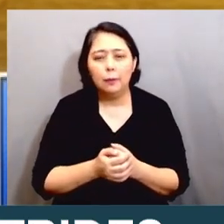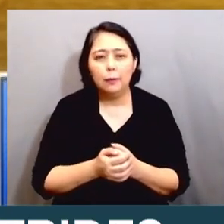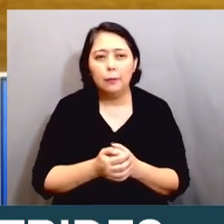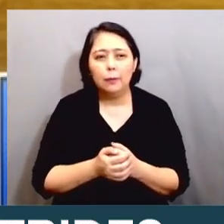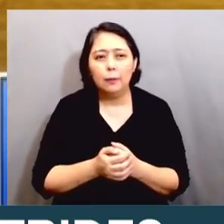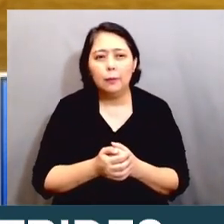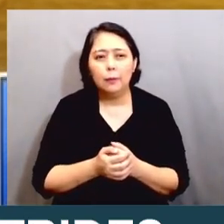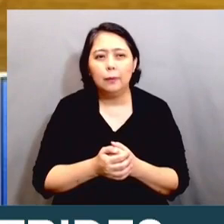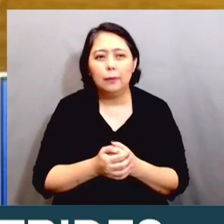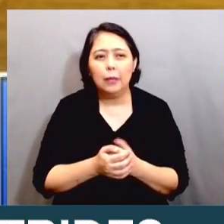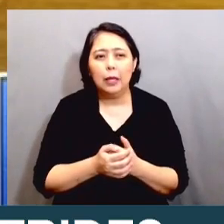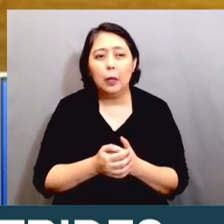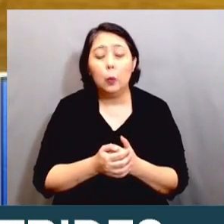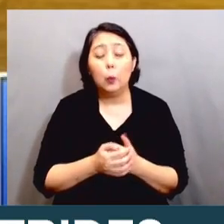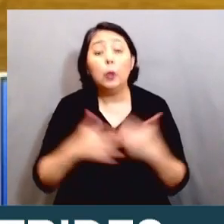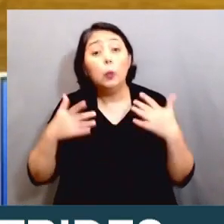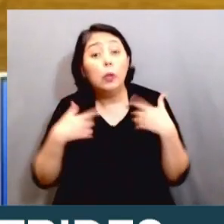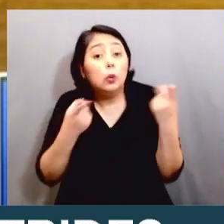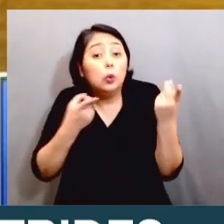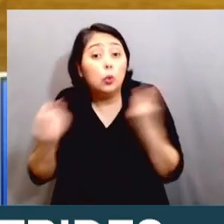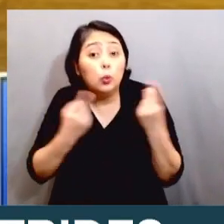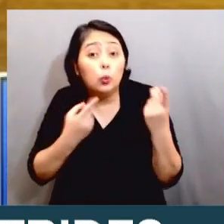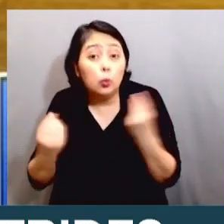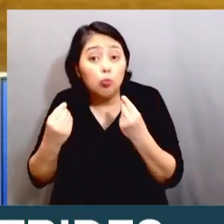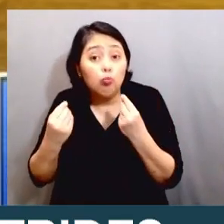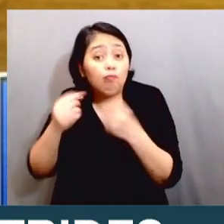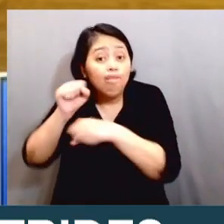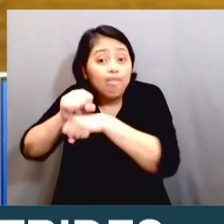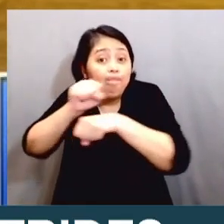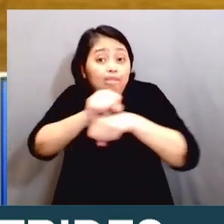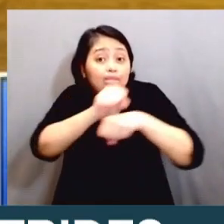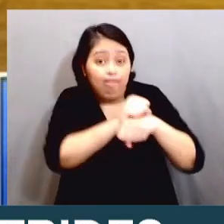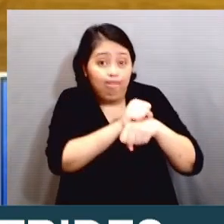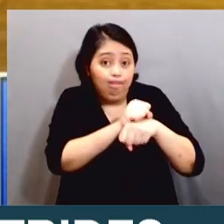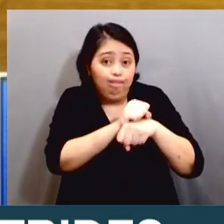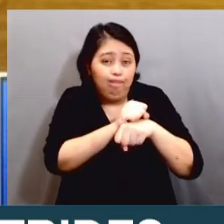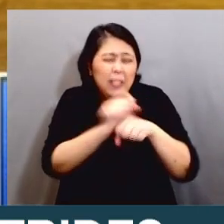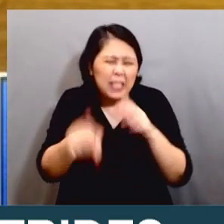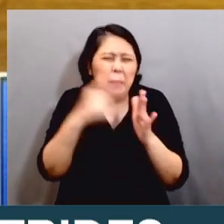in the performance of our duties, we encounter